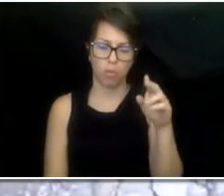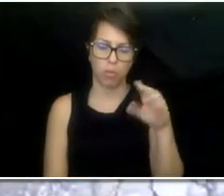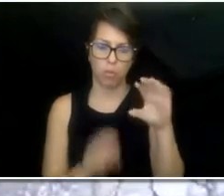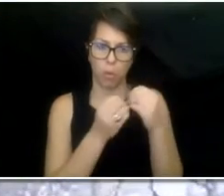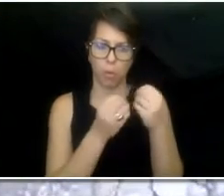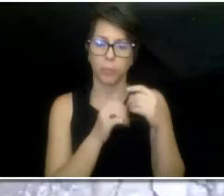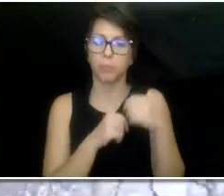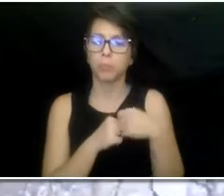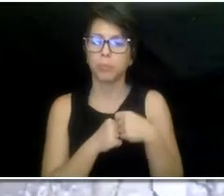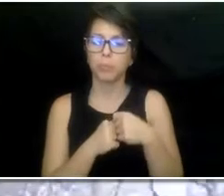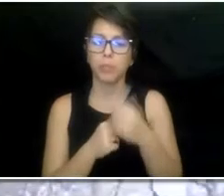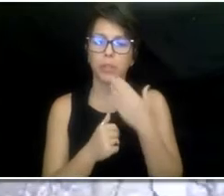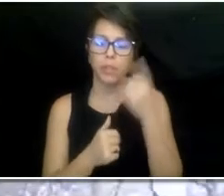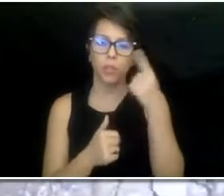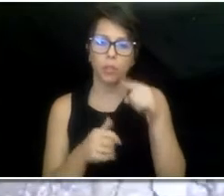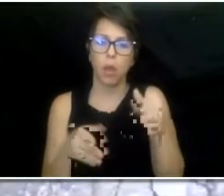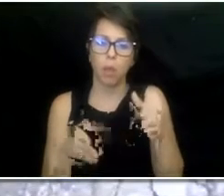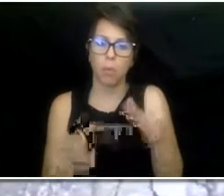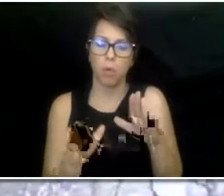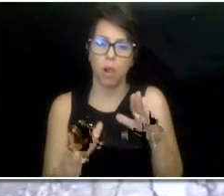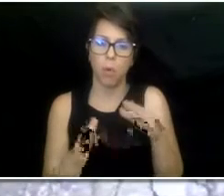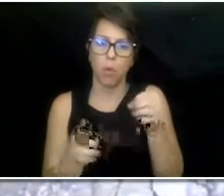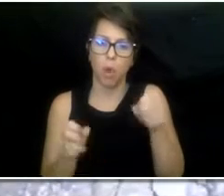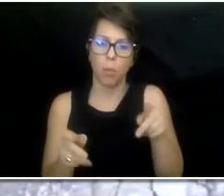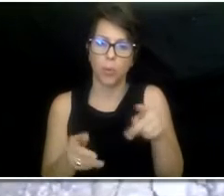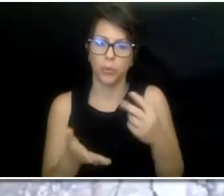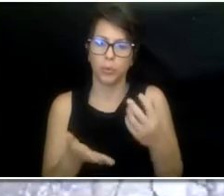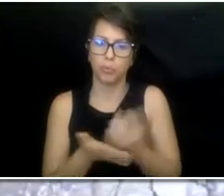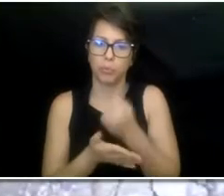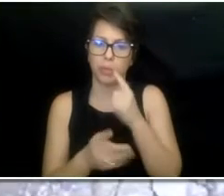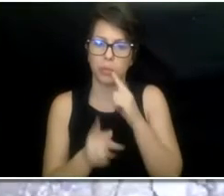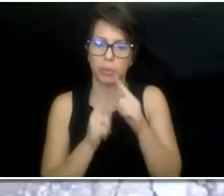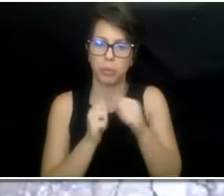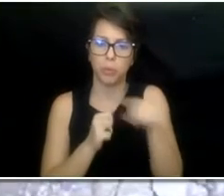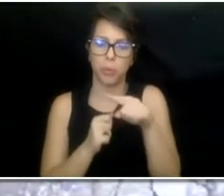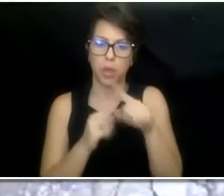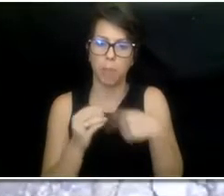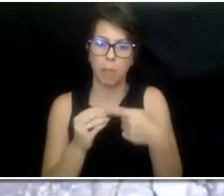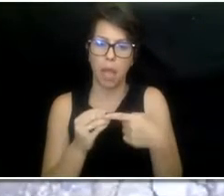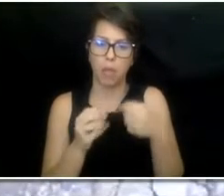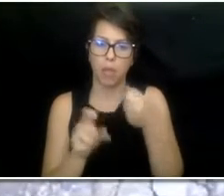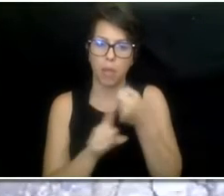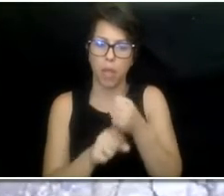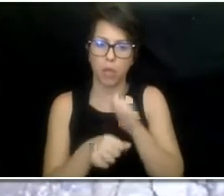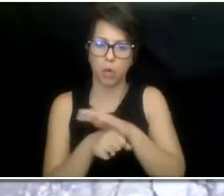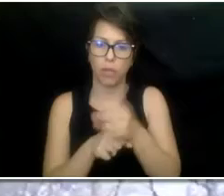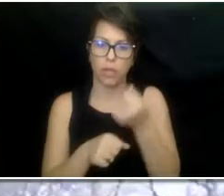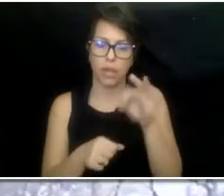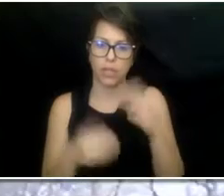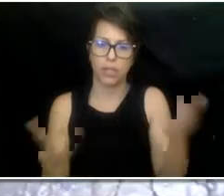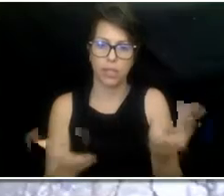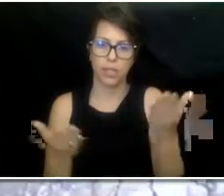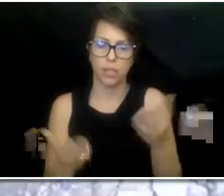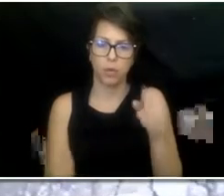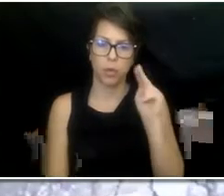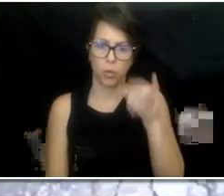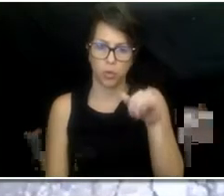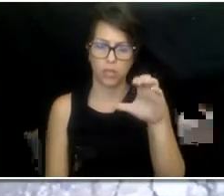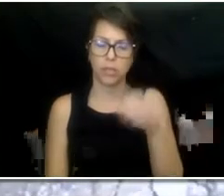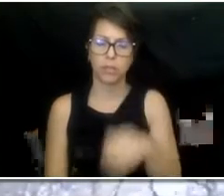our city face every day especially domestic and gender-based violence survivors and highlights the barriers and